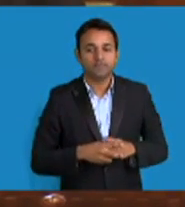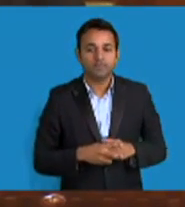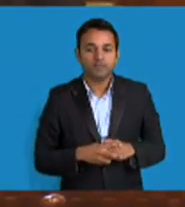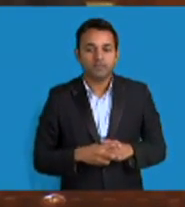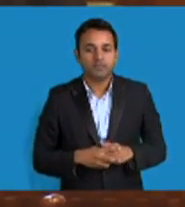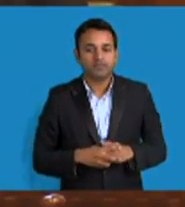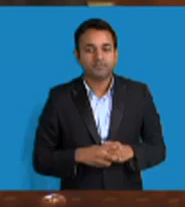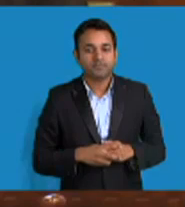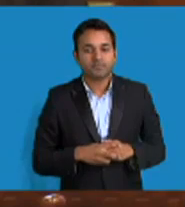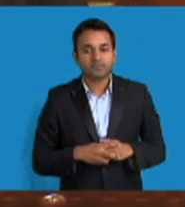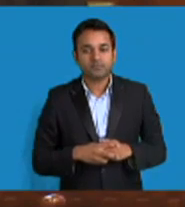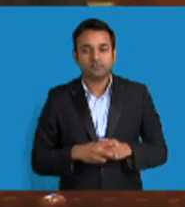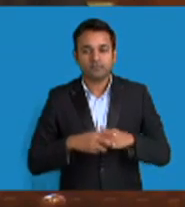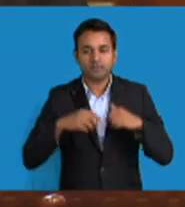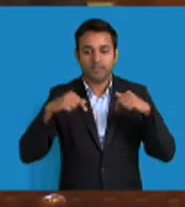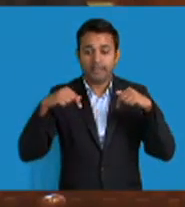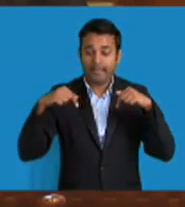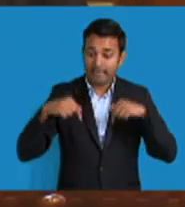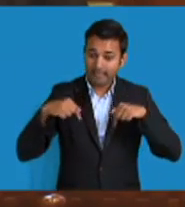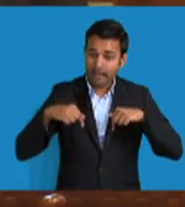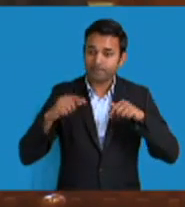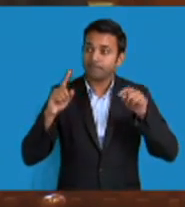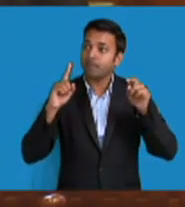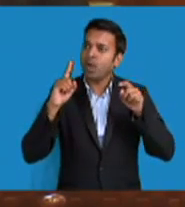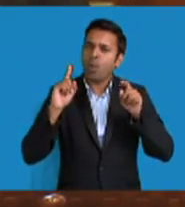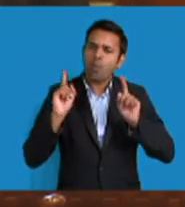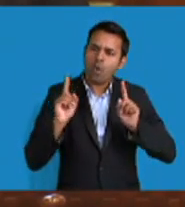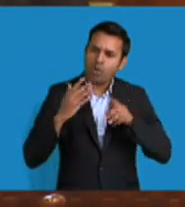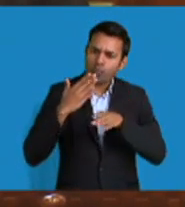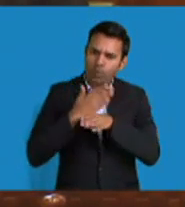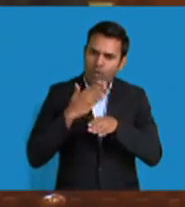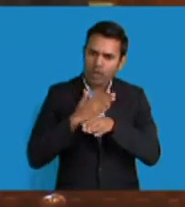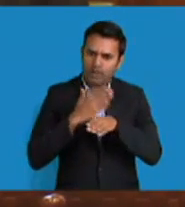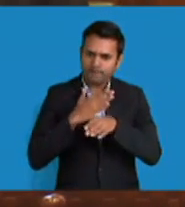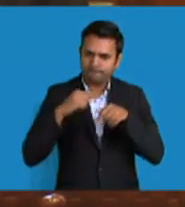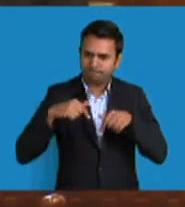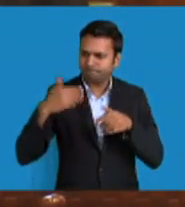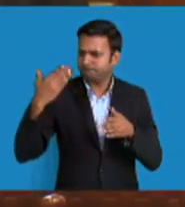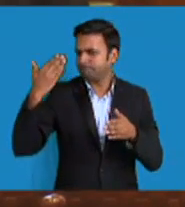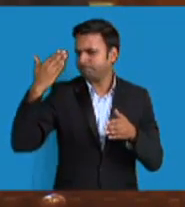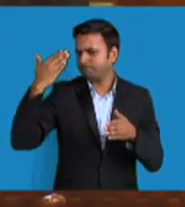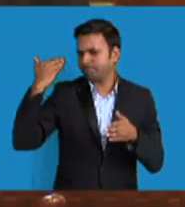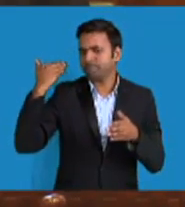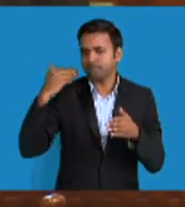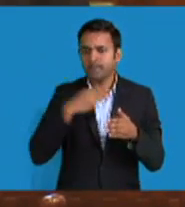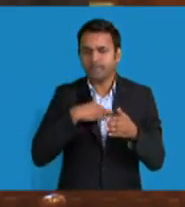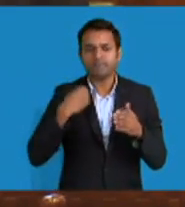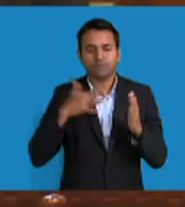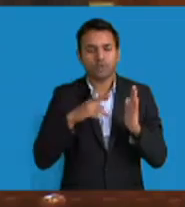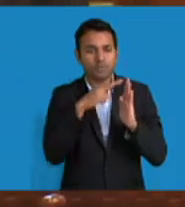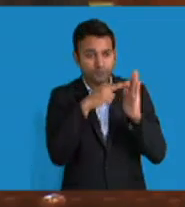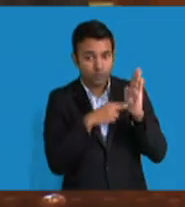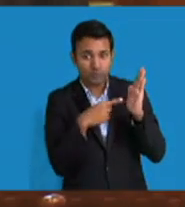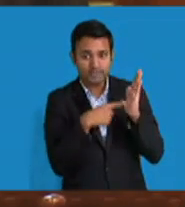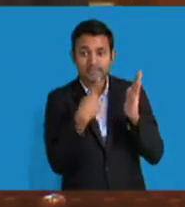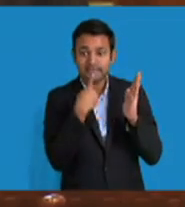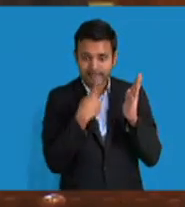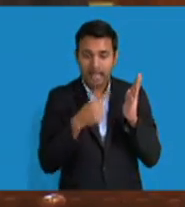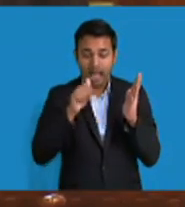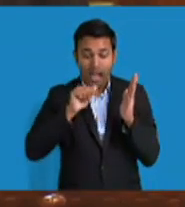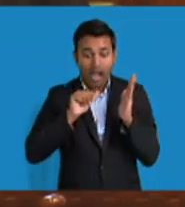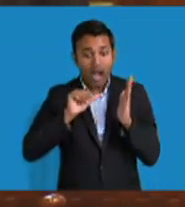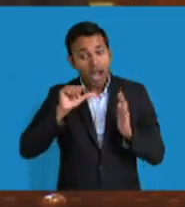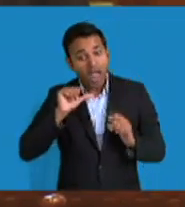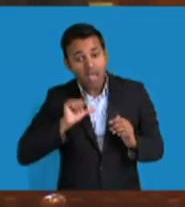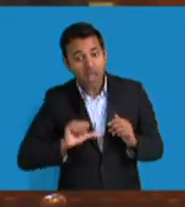Fisheries Regulations 20 of the OFMR, as it authorizes our Fiji flag vessels to fish beyond